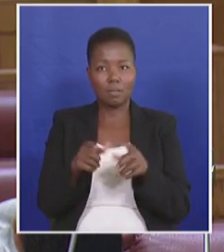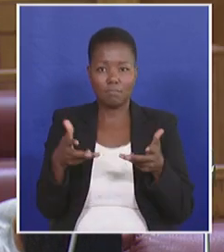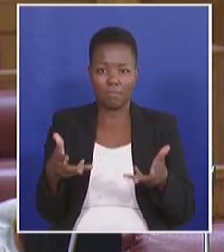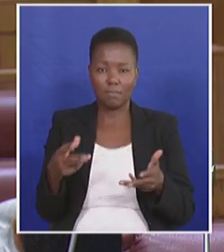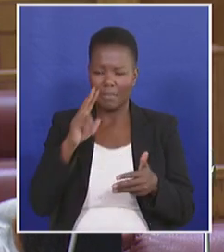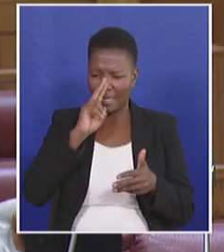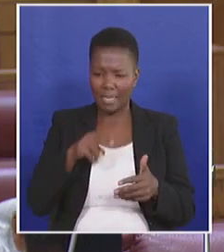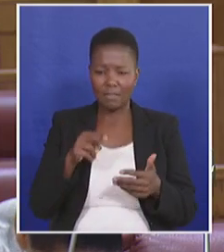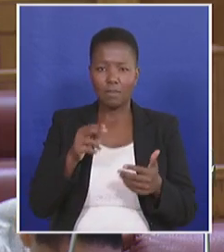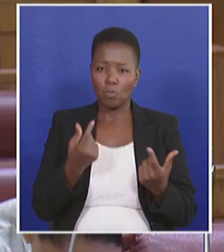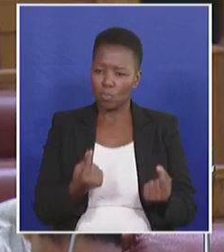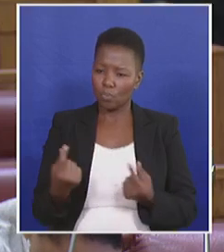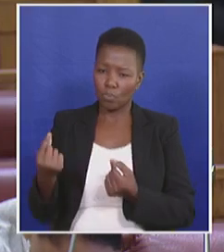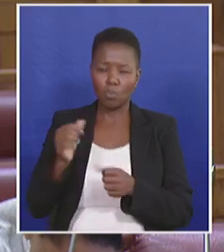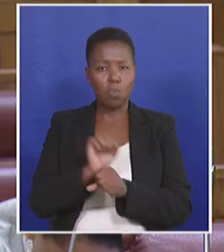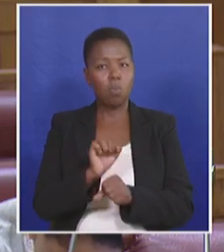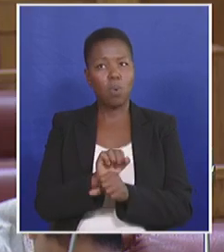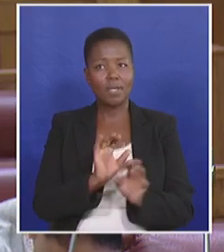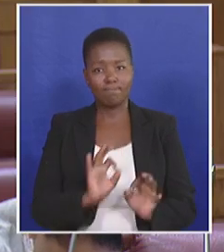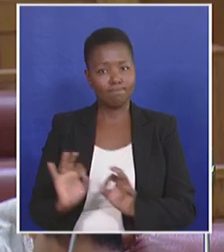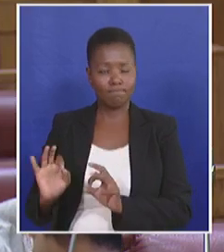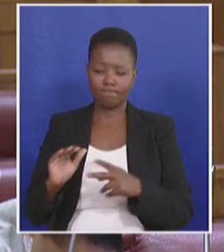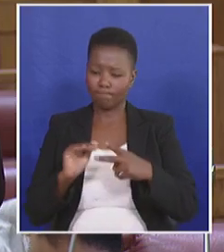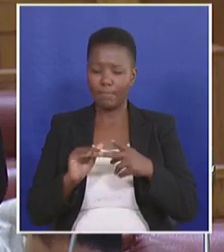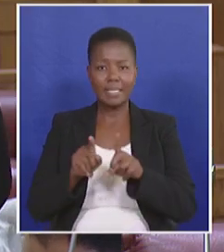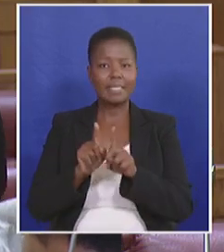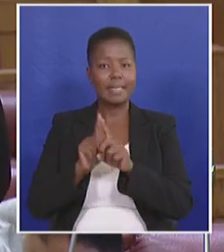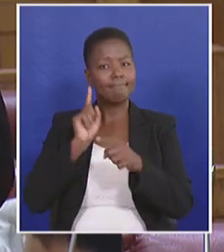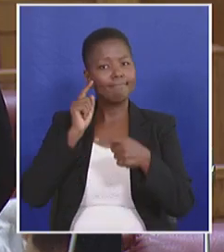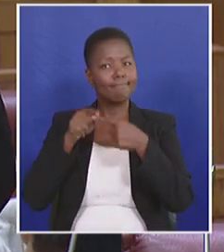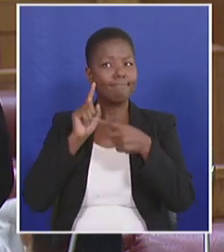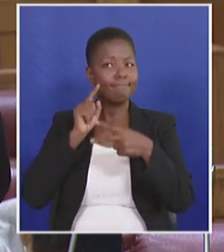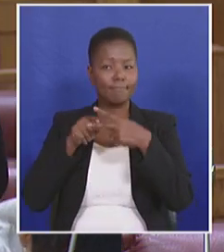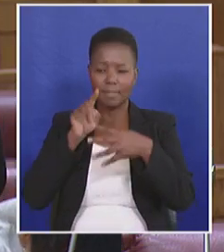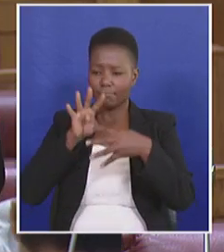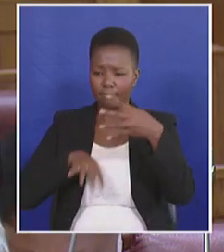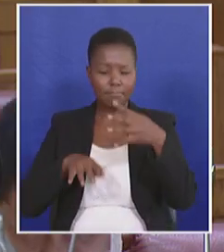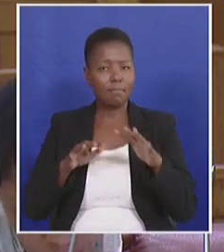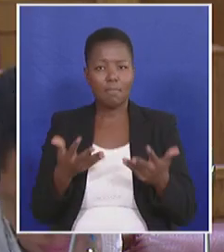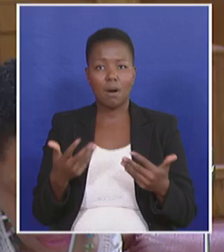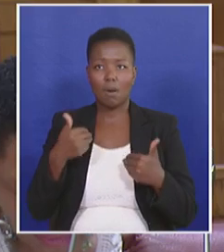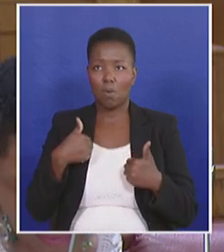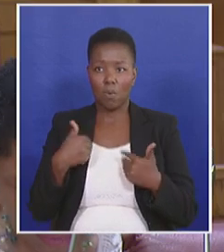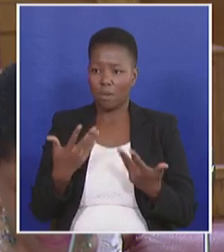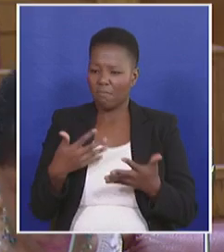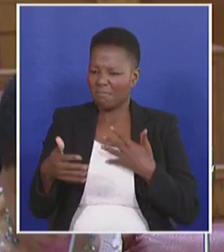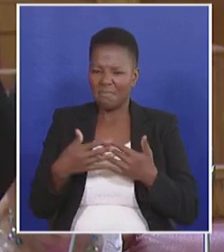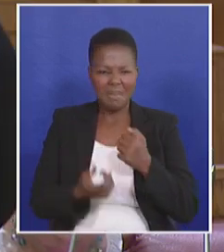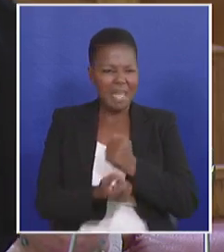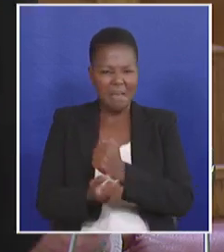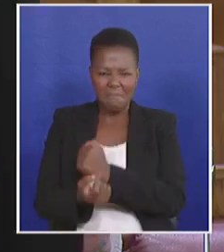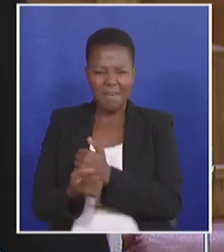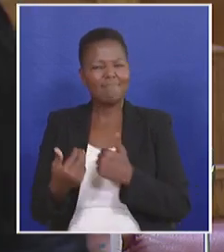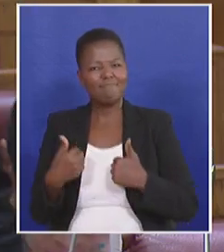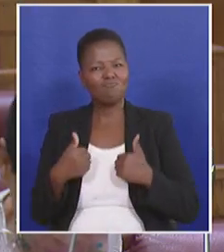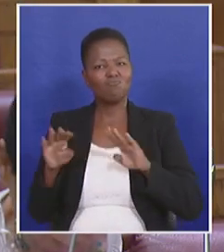correct sort of callings and determinations, for instance, in how we have got to respond to particular situations. Let me give you an